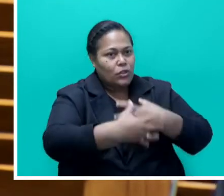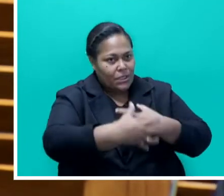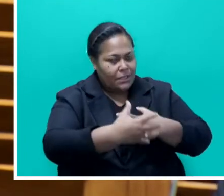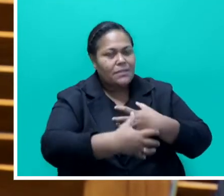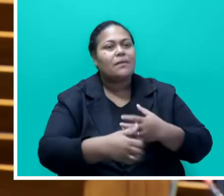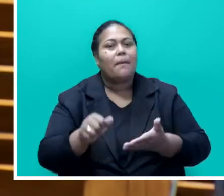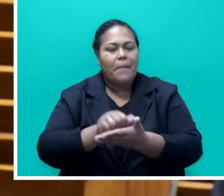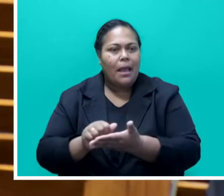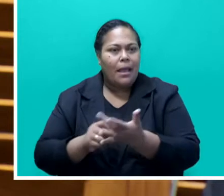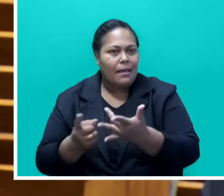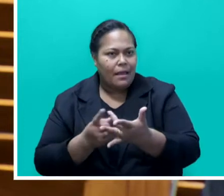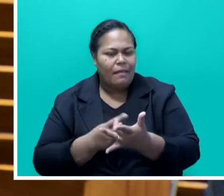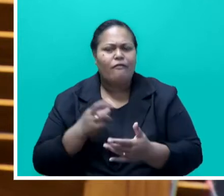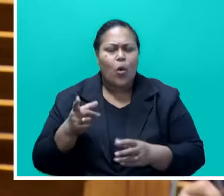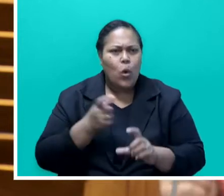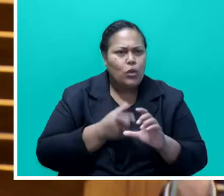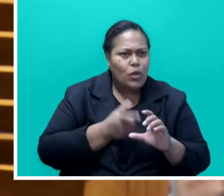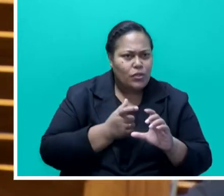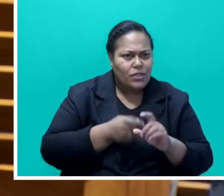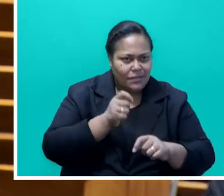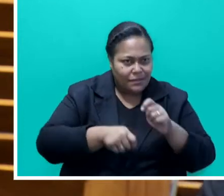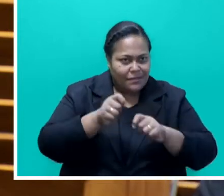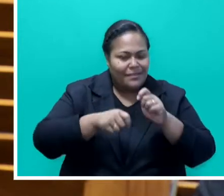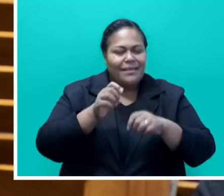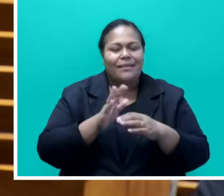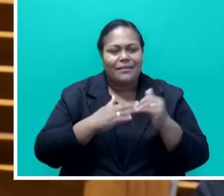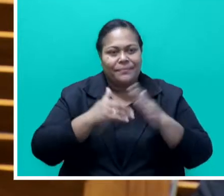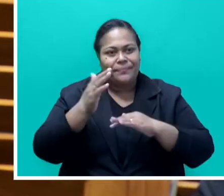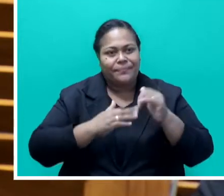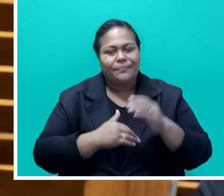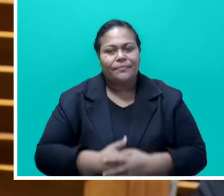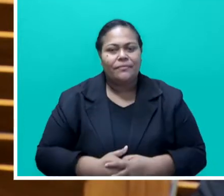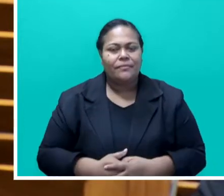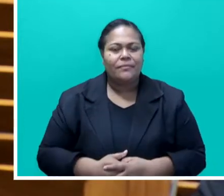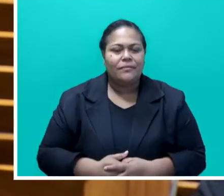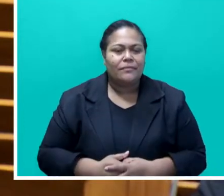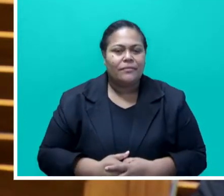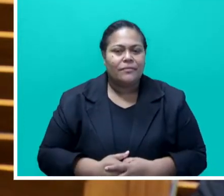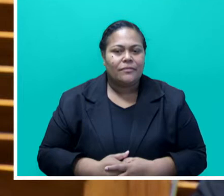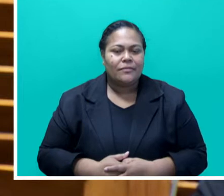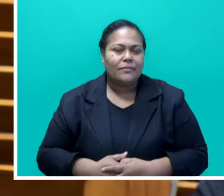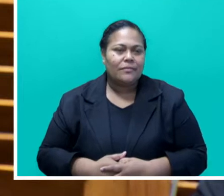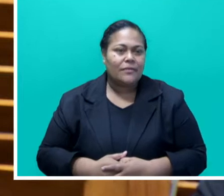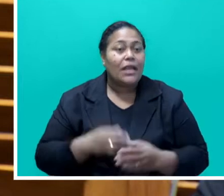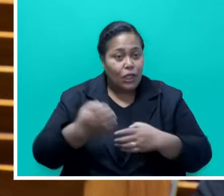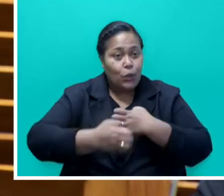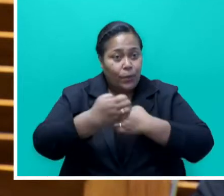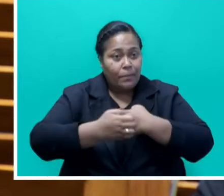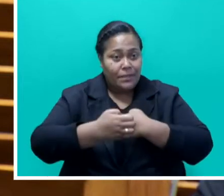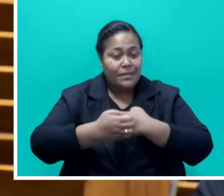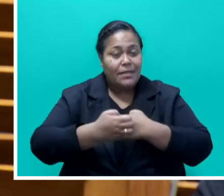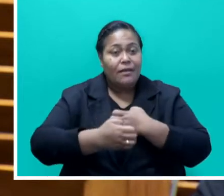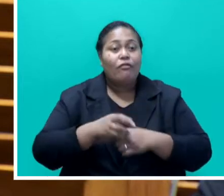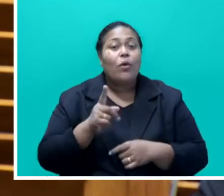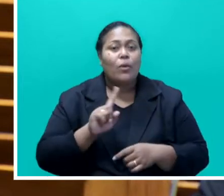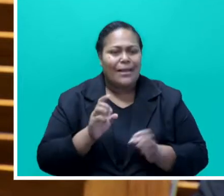value-adding constructions of warehouses, storage facilities, etc., and also for equipment for diversification purposes.